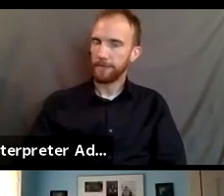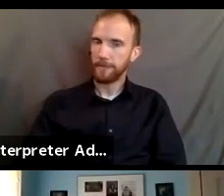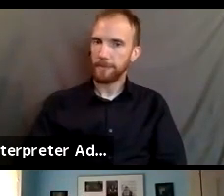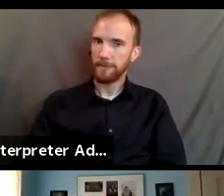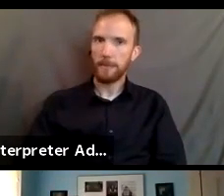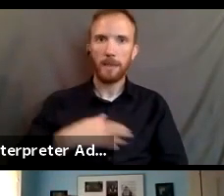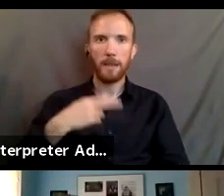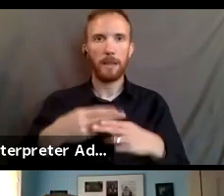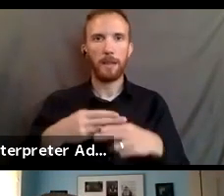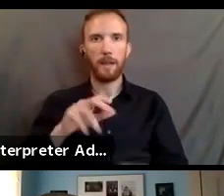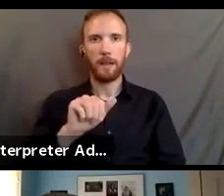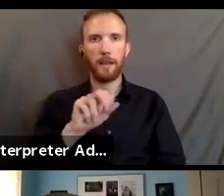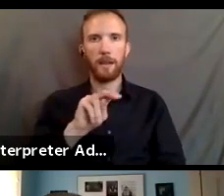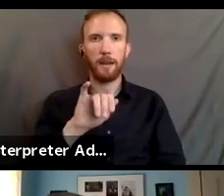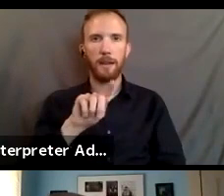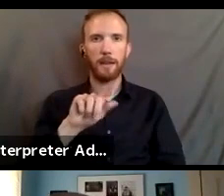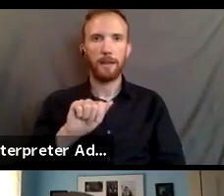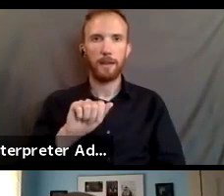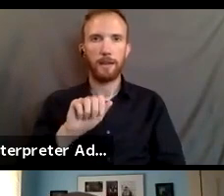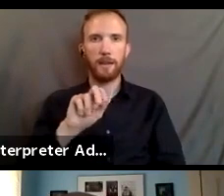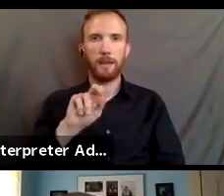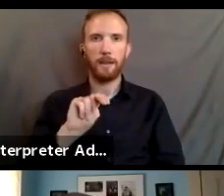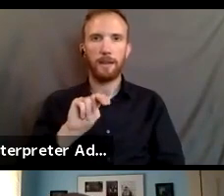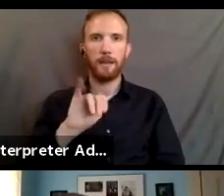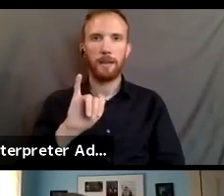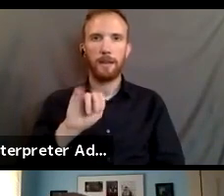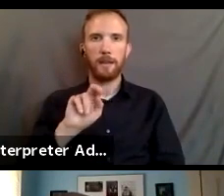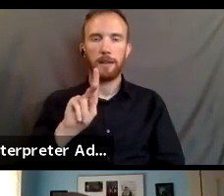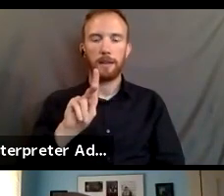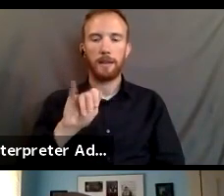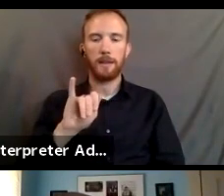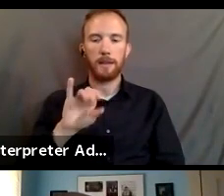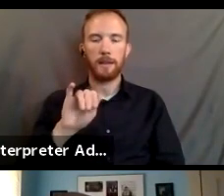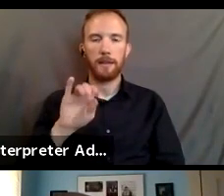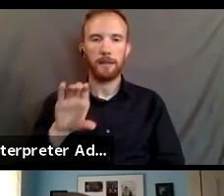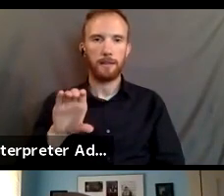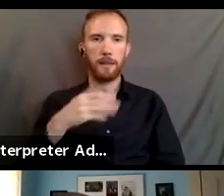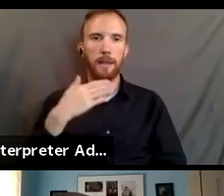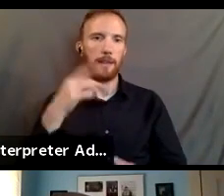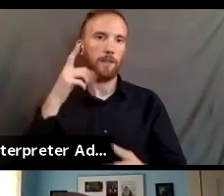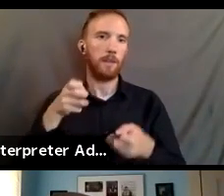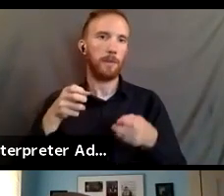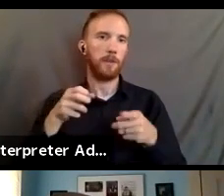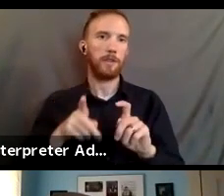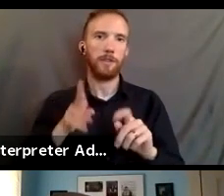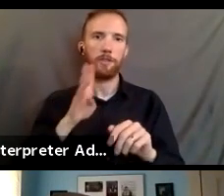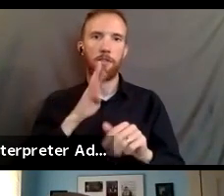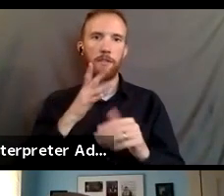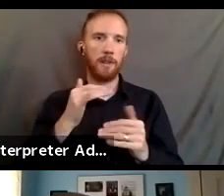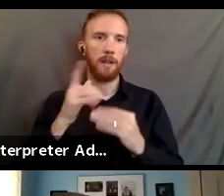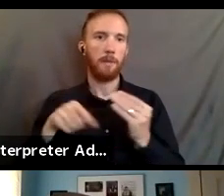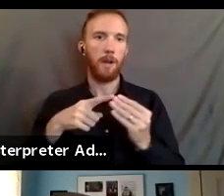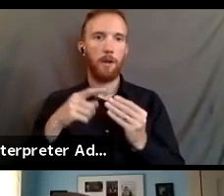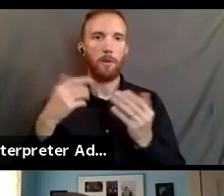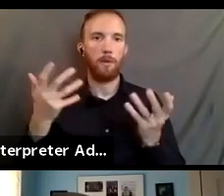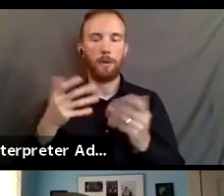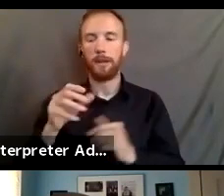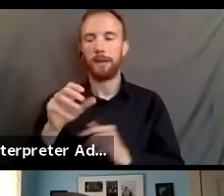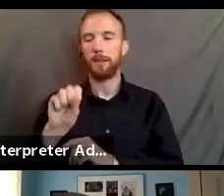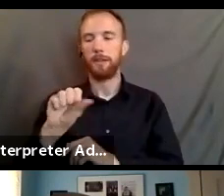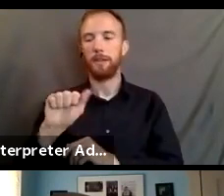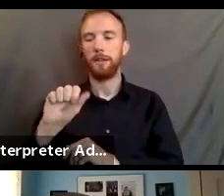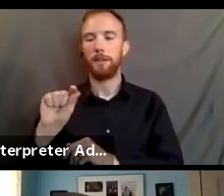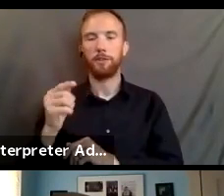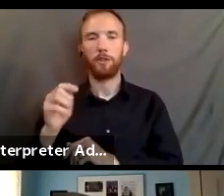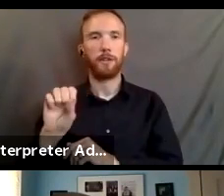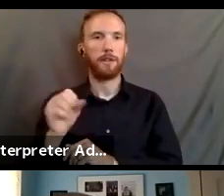my name is anita nikkisik thank you for the opportunity to speak today in regards to the extreme overcrowding at saganesh elementary school